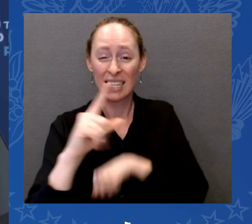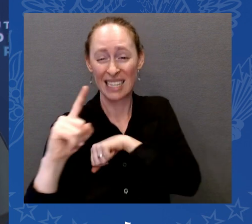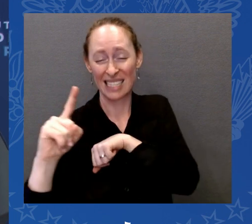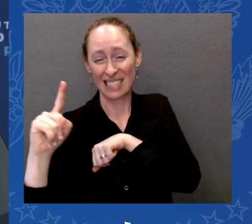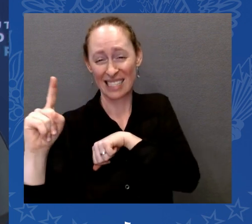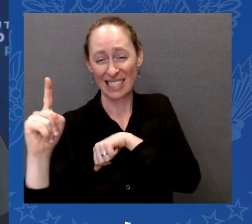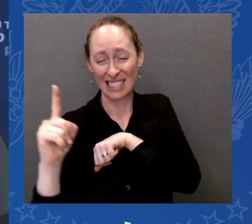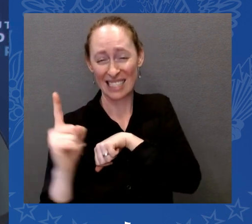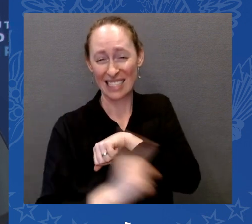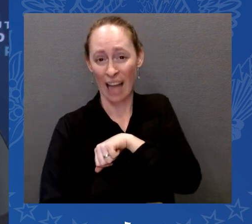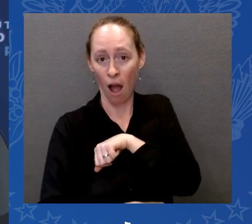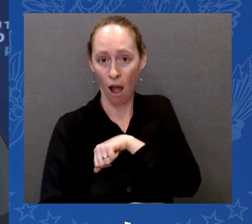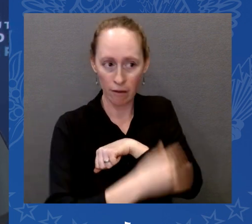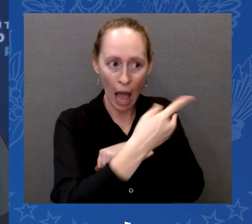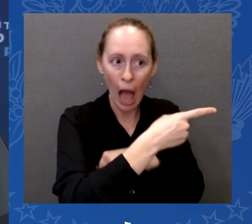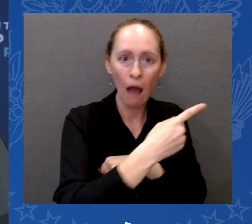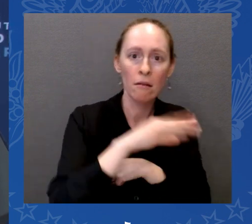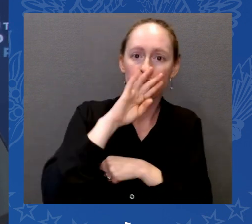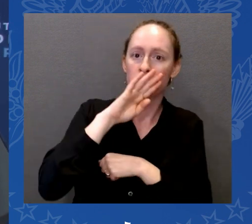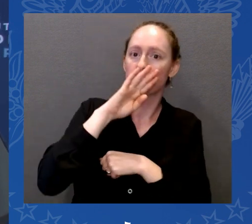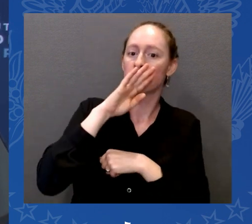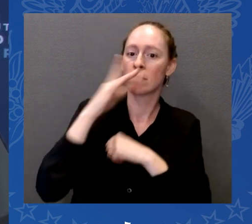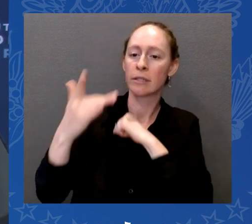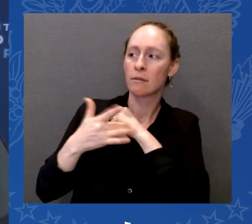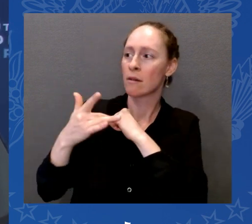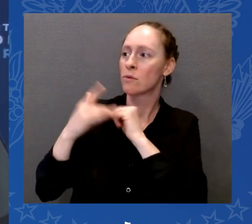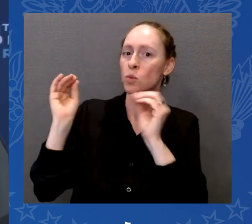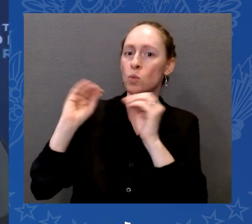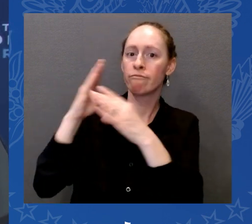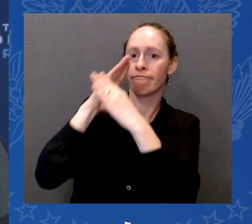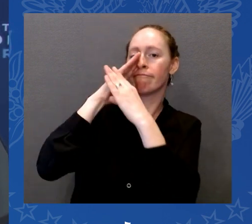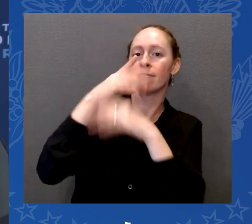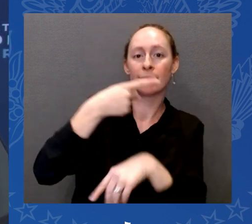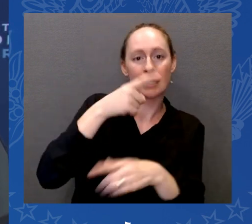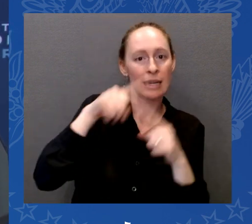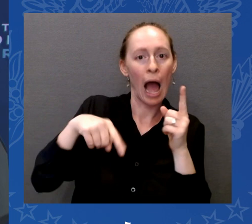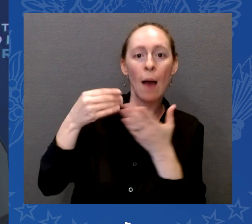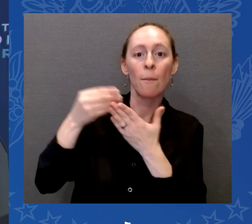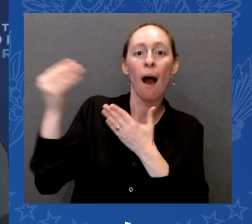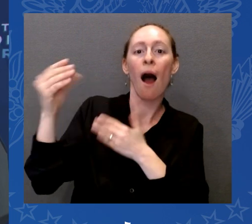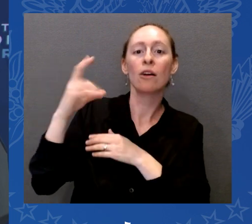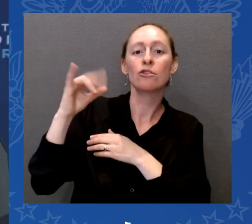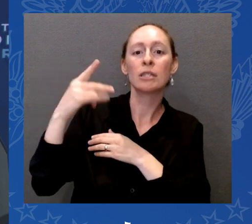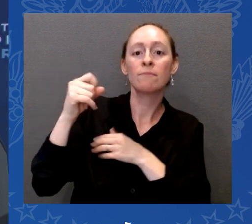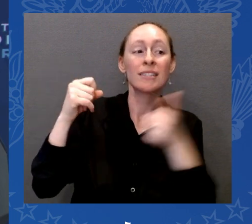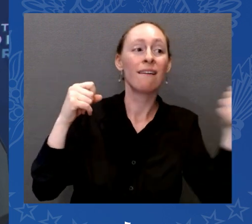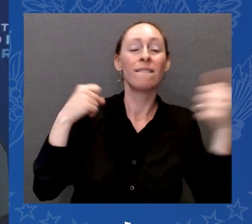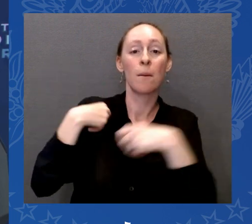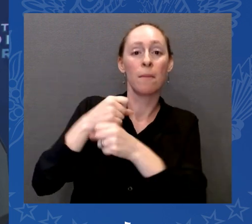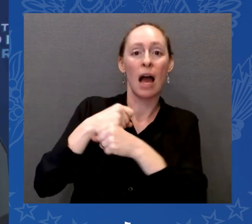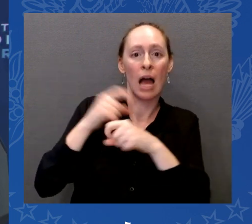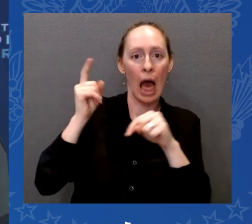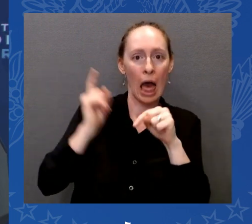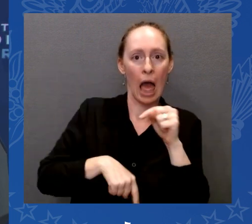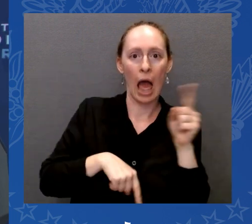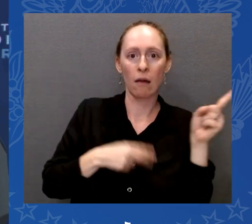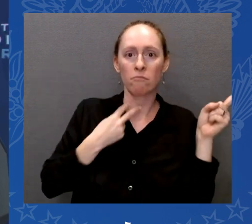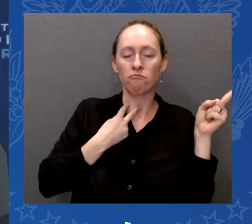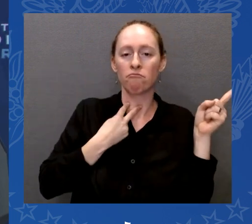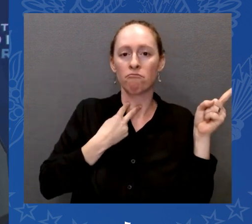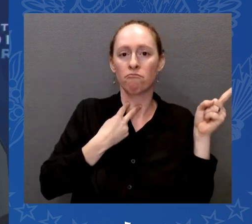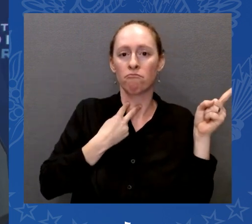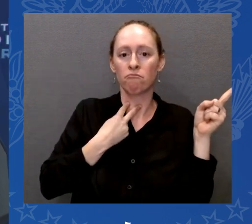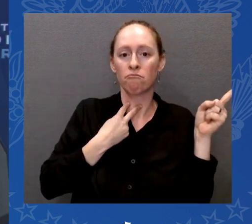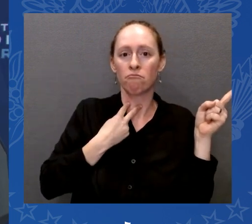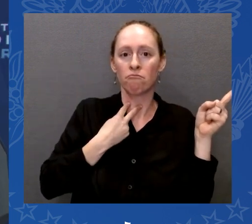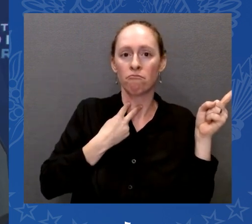take out those civilians in Ukraine as well. Not a joke. It makes a big difference. These things